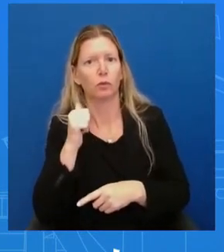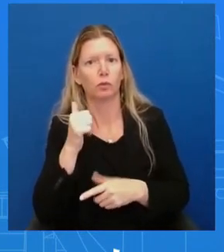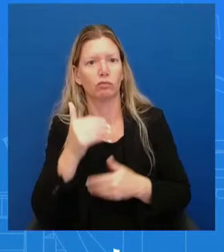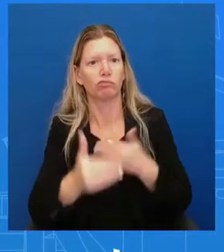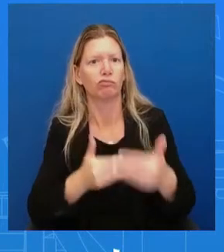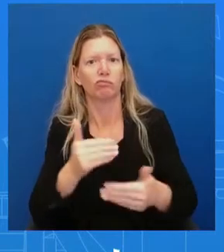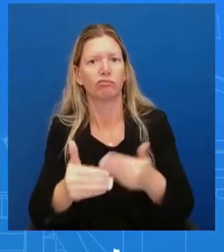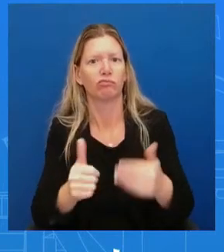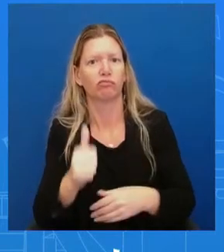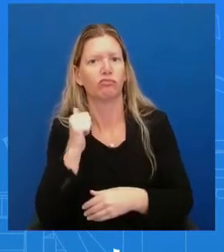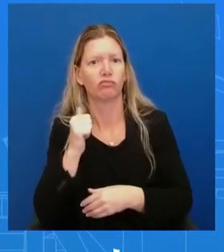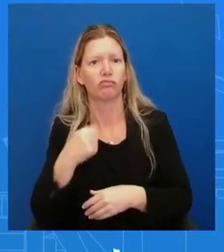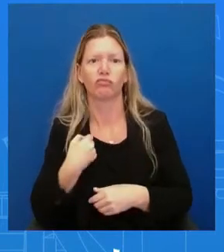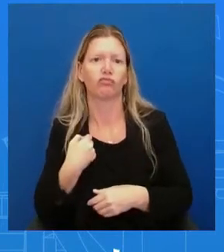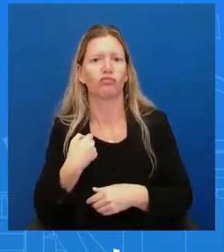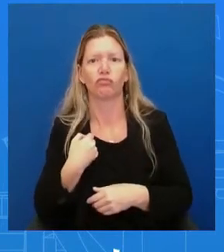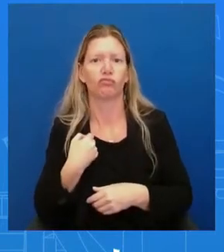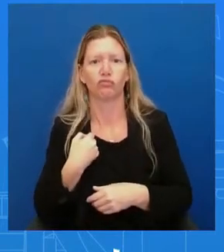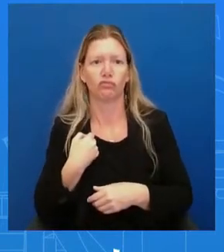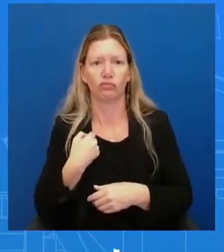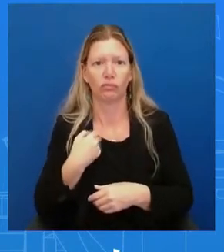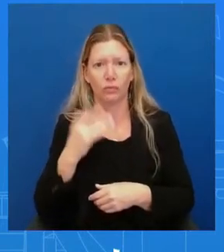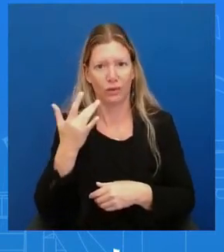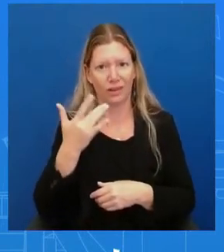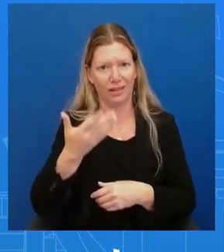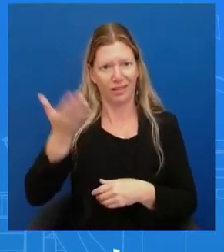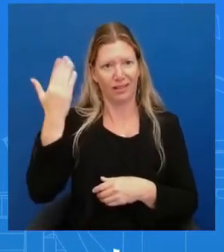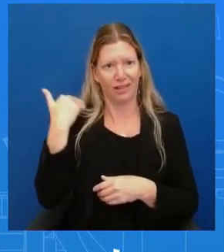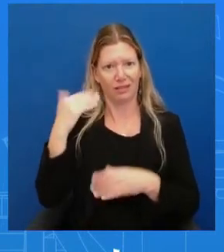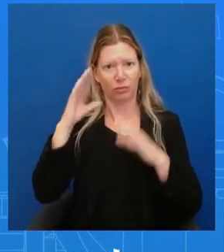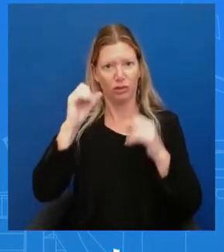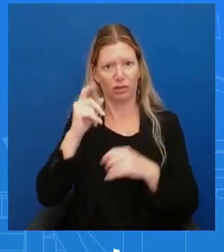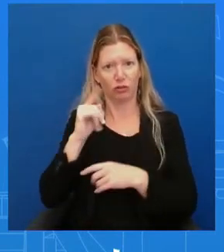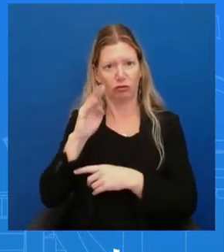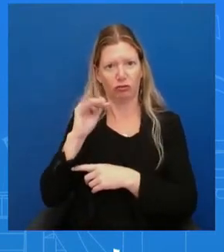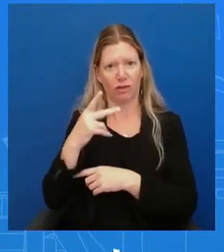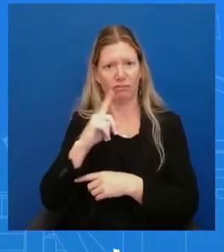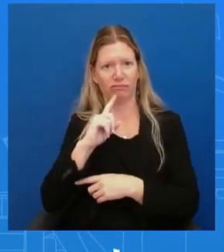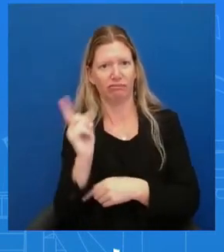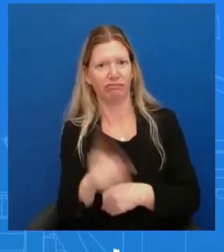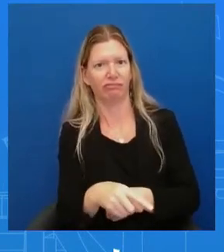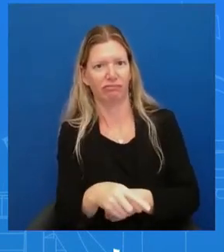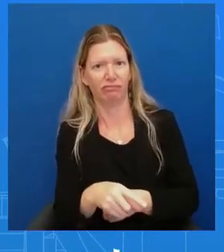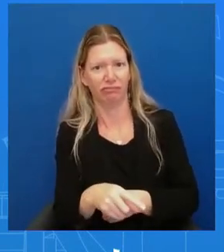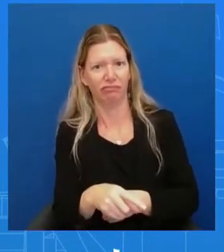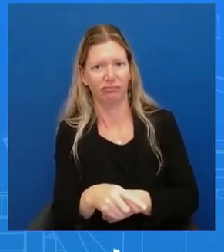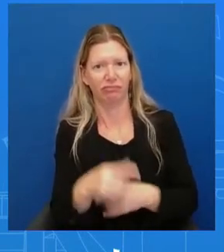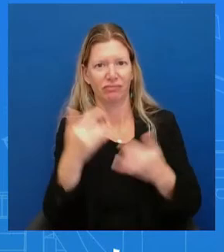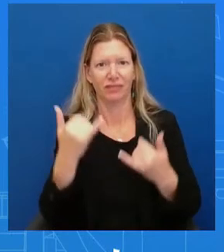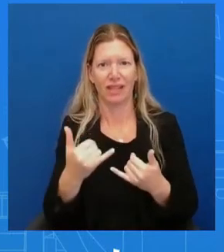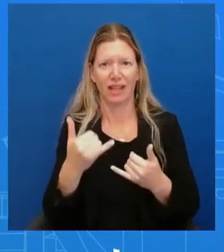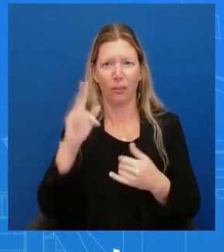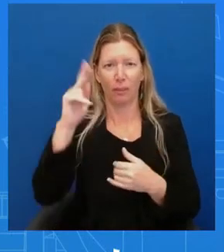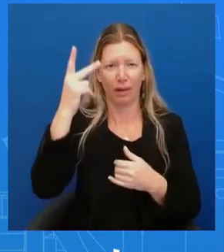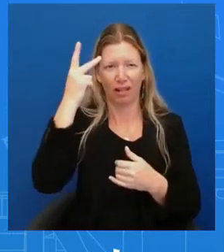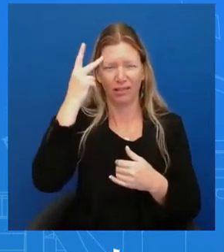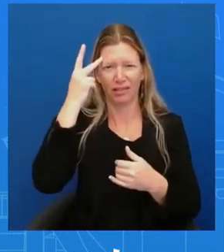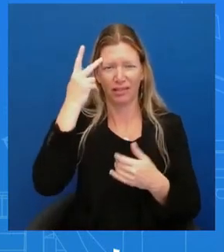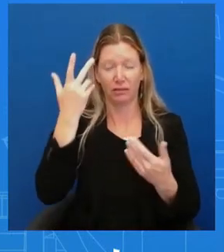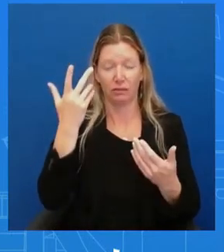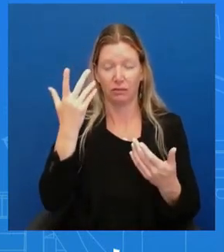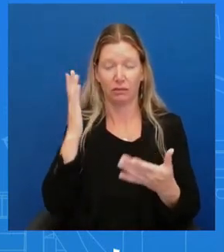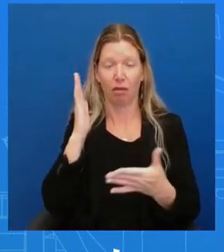they put politics ahead of the American people, we are seeing chaos. And so we want to get this